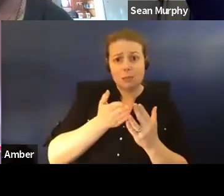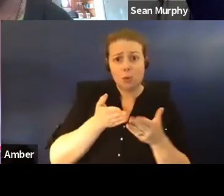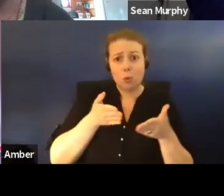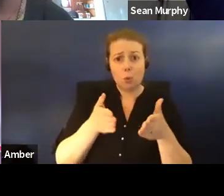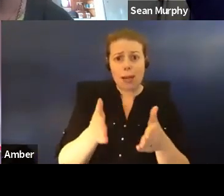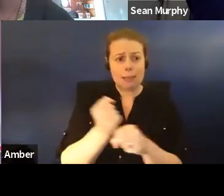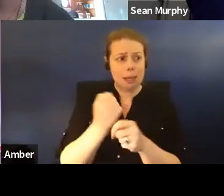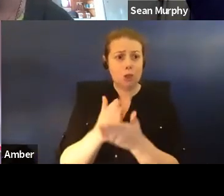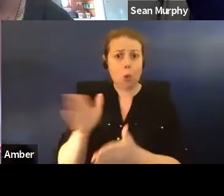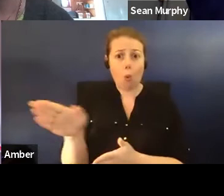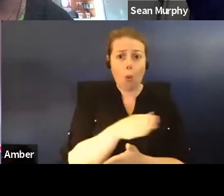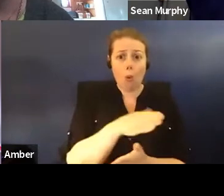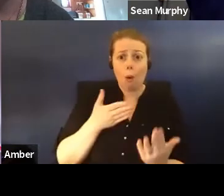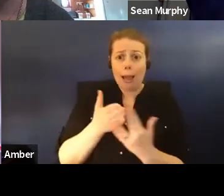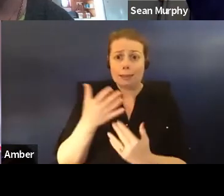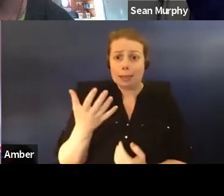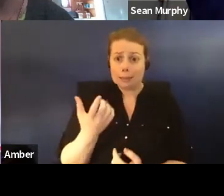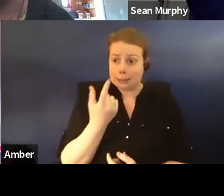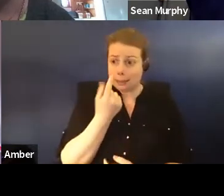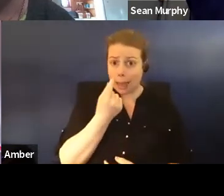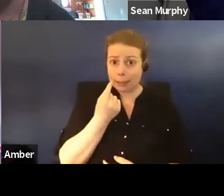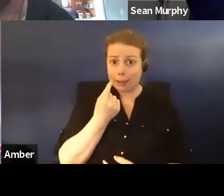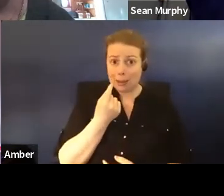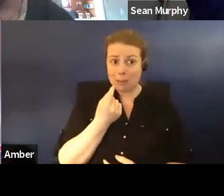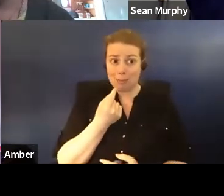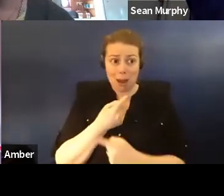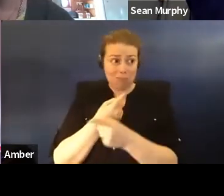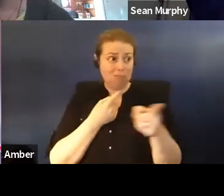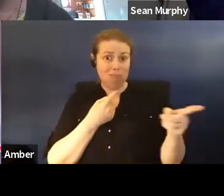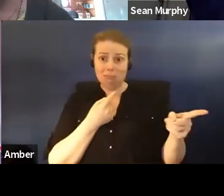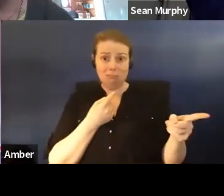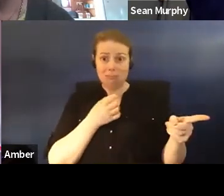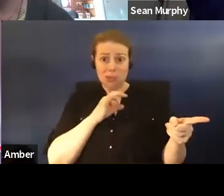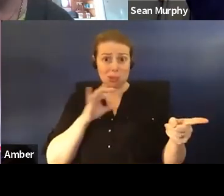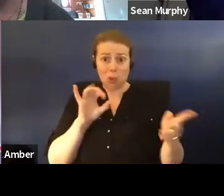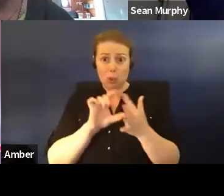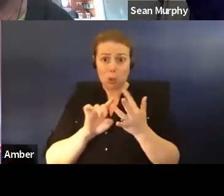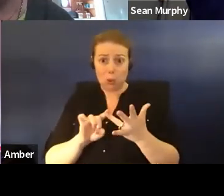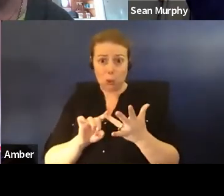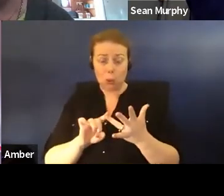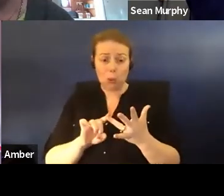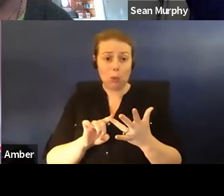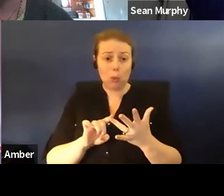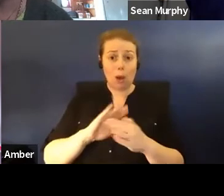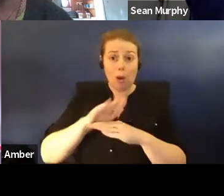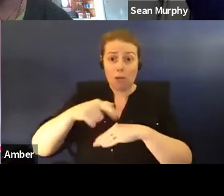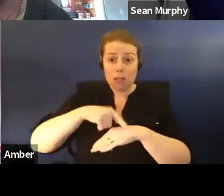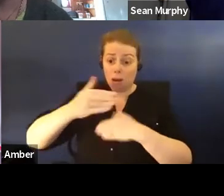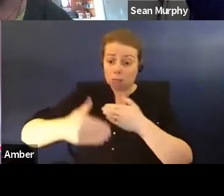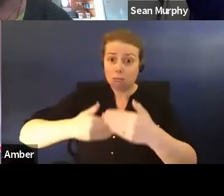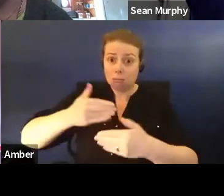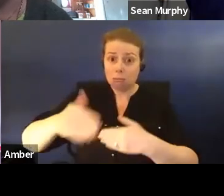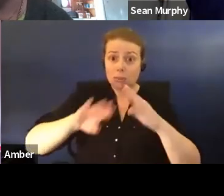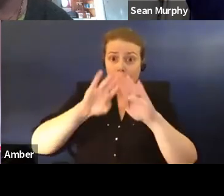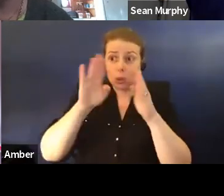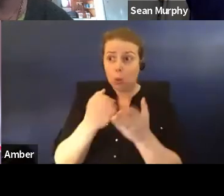misses out. But the rest of the world doesn't do that. And the reality is that, you know, as time goes by and the world becomes